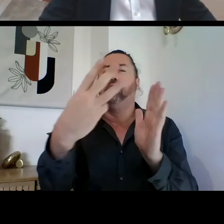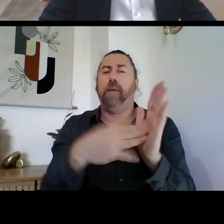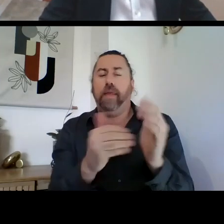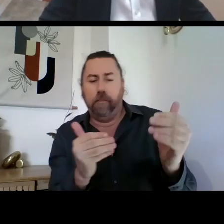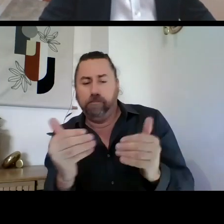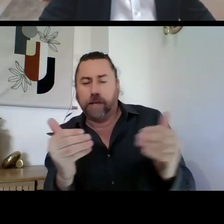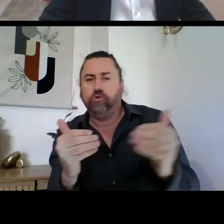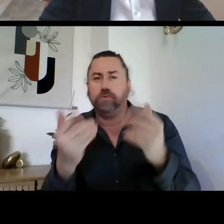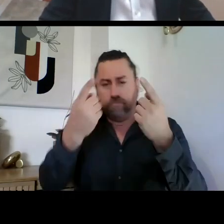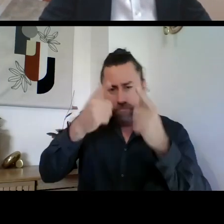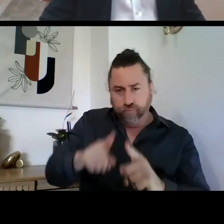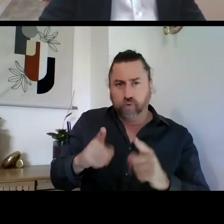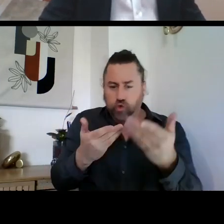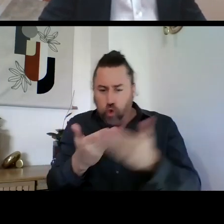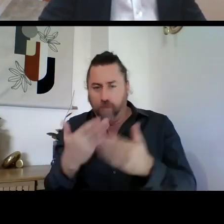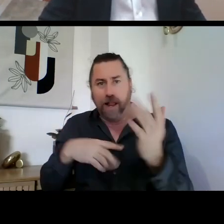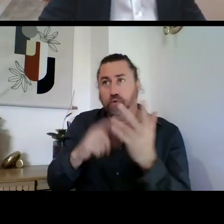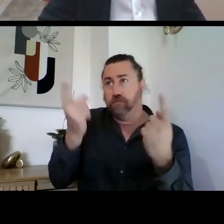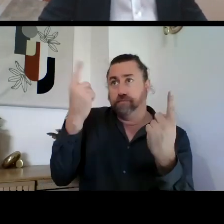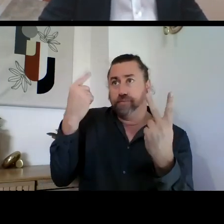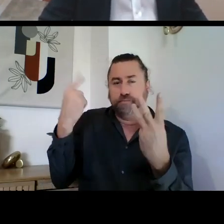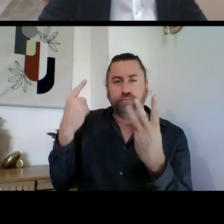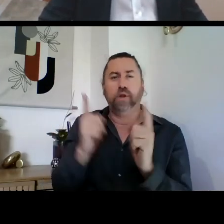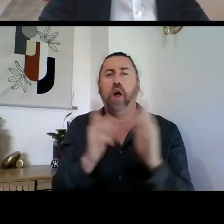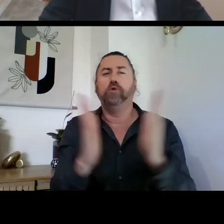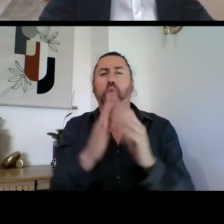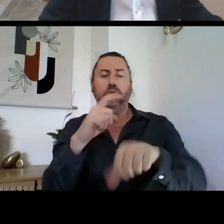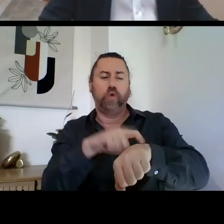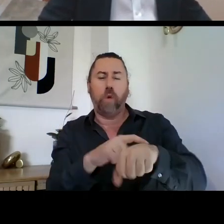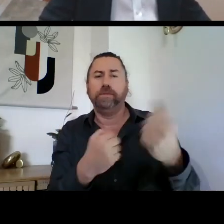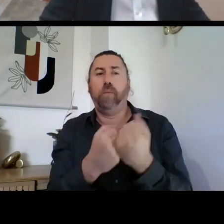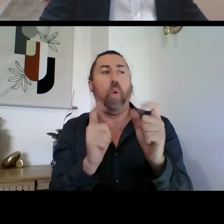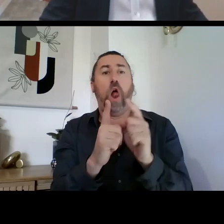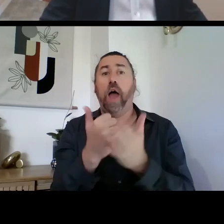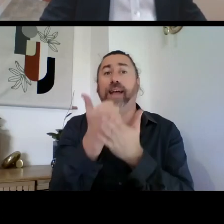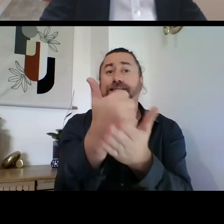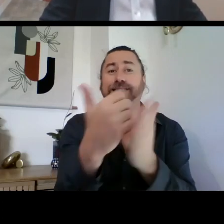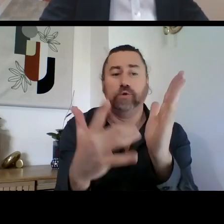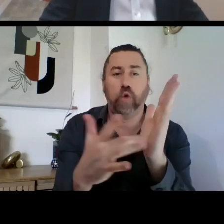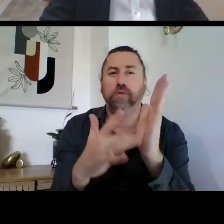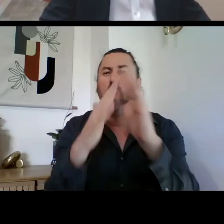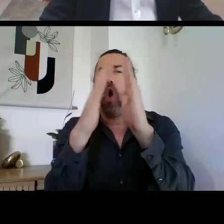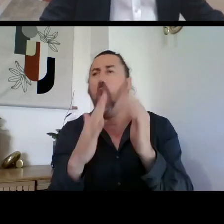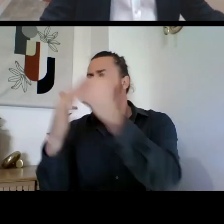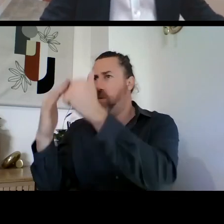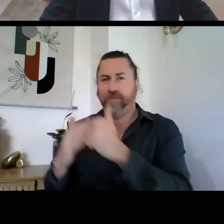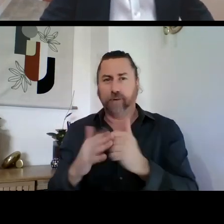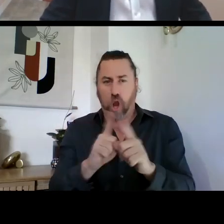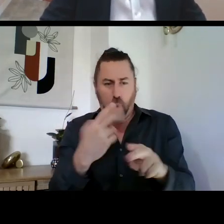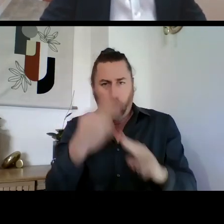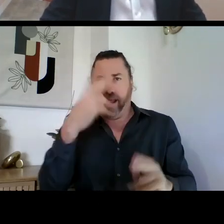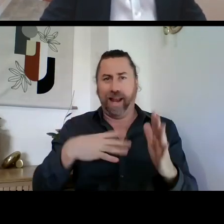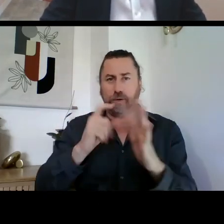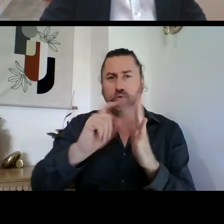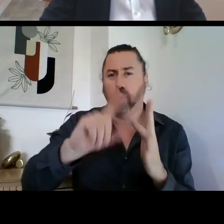ongoing services. Short-term supports includes assistive technology and home modifications, short-term